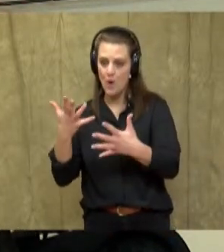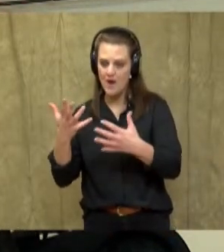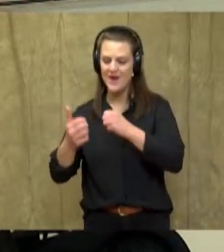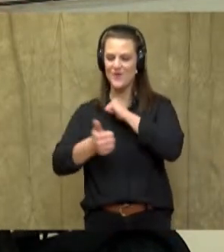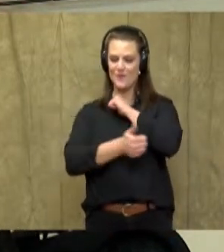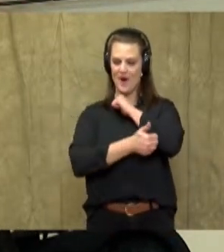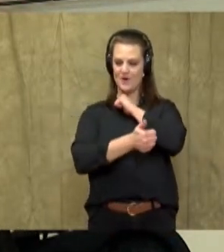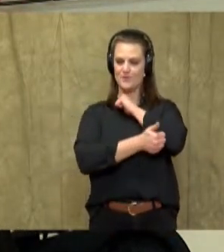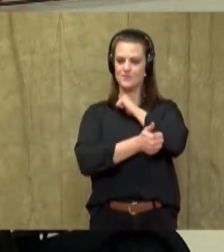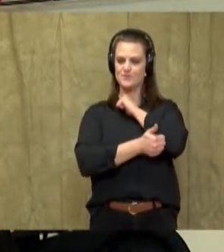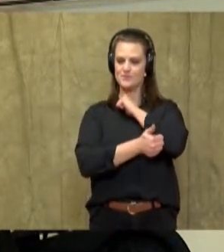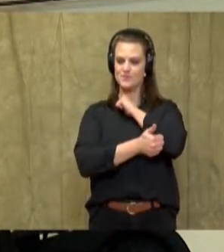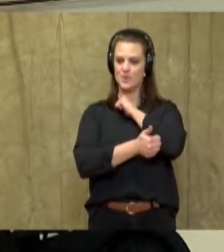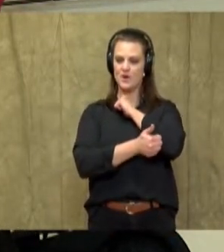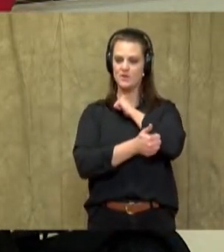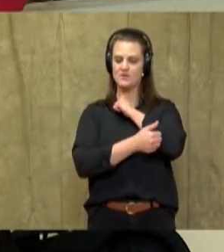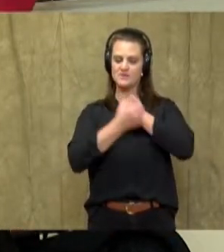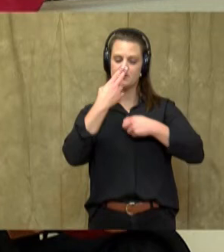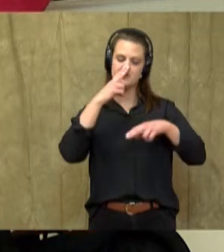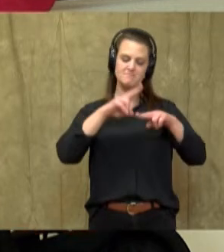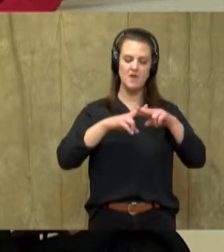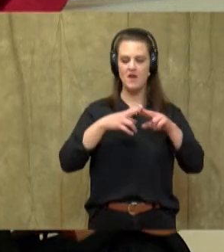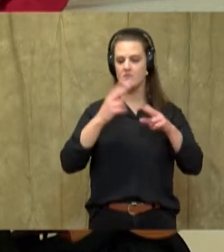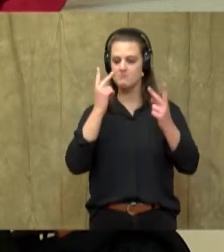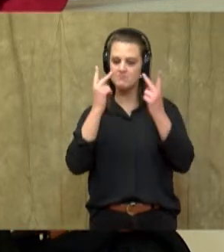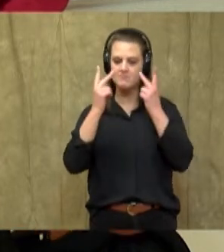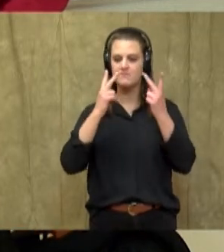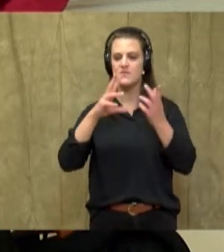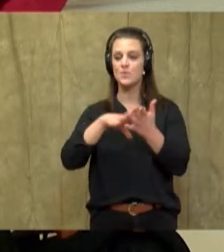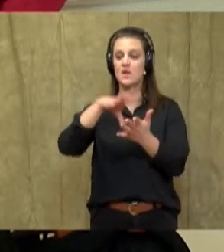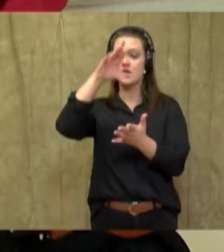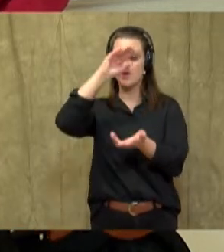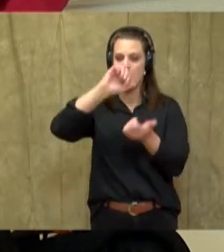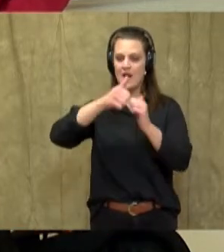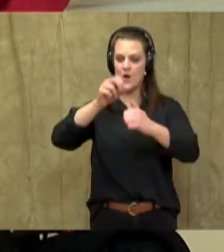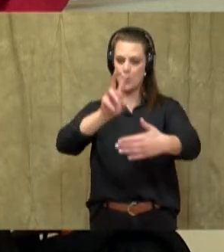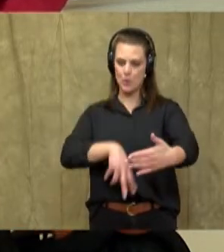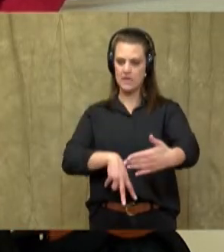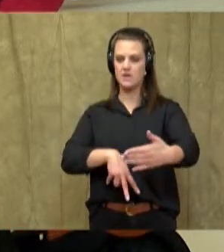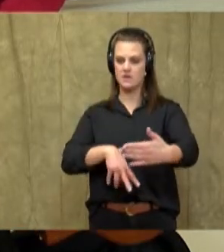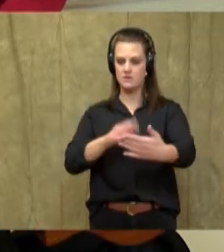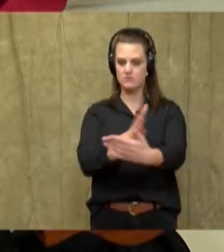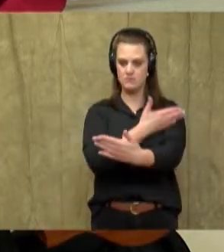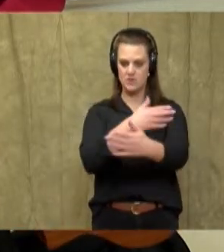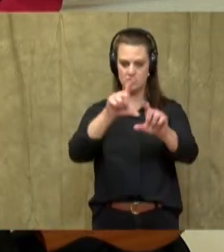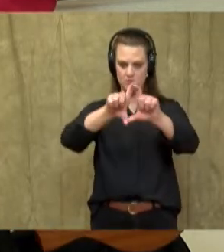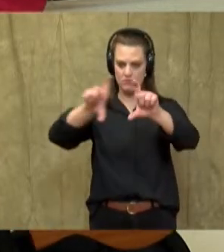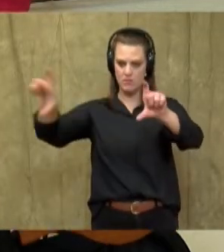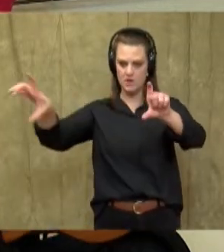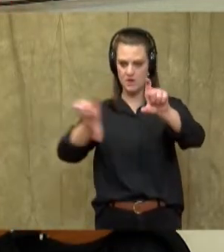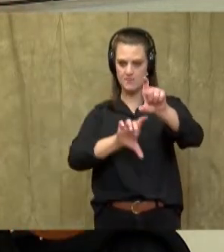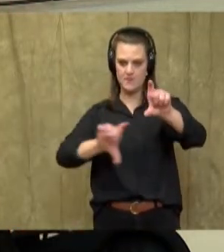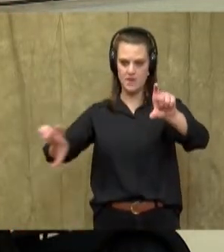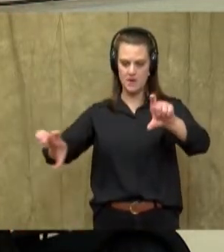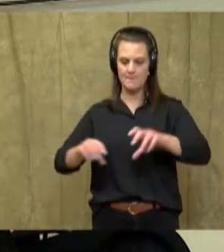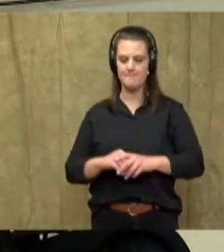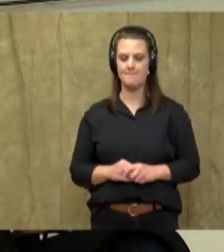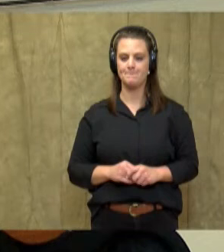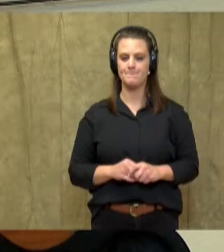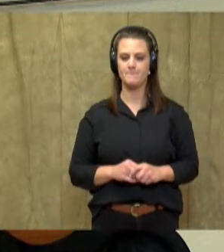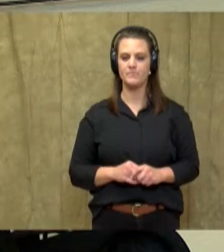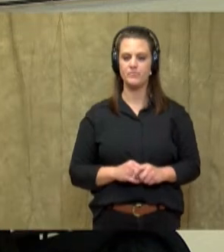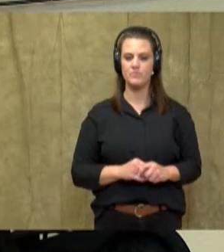crackers. That's a fun little graphic we can look at as we begin to learn to read music to a song like this. So the first